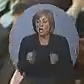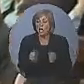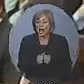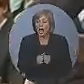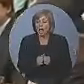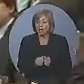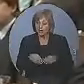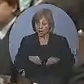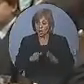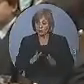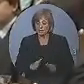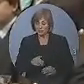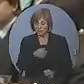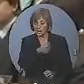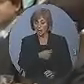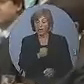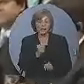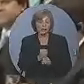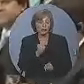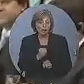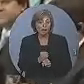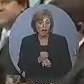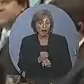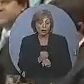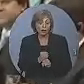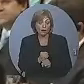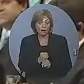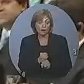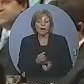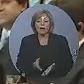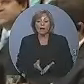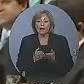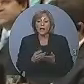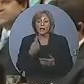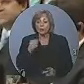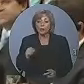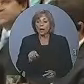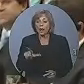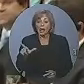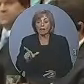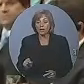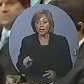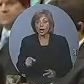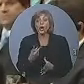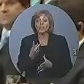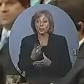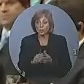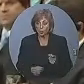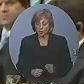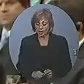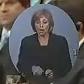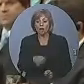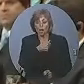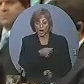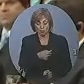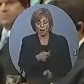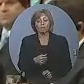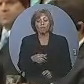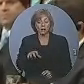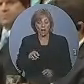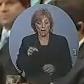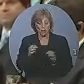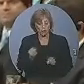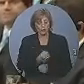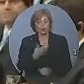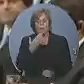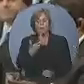made a difficult and courageous decision when it came to not awarding a grant in this regard. It was the correct decision, it was the right decision, and the government stands